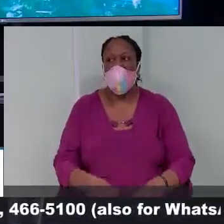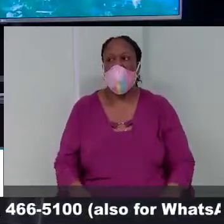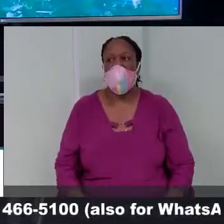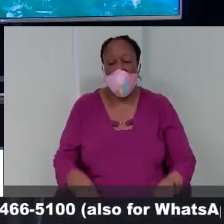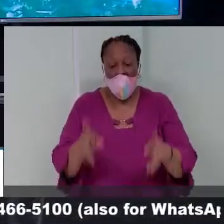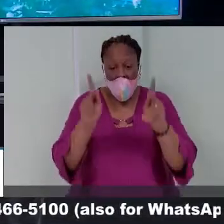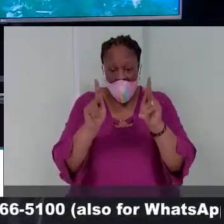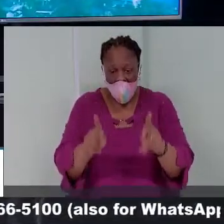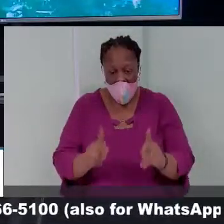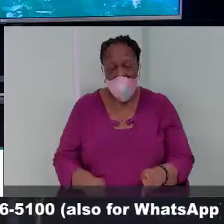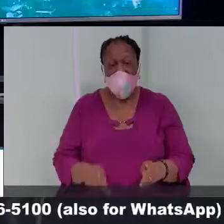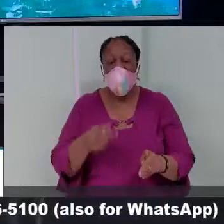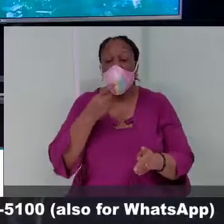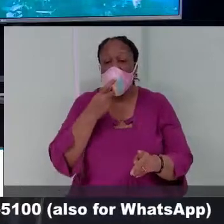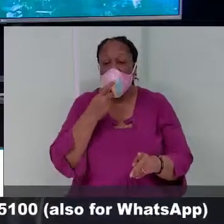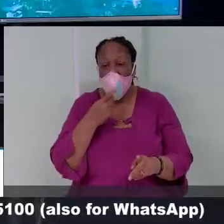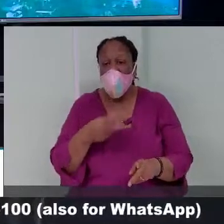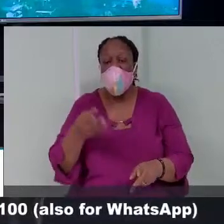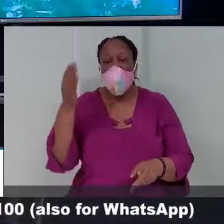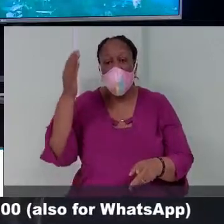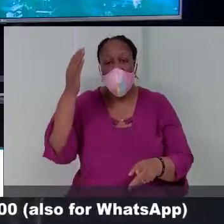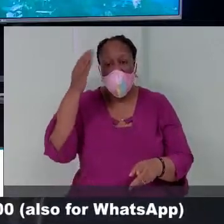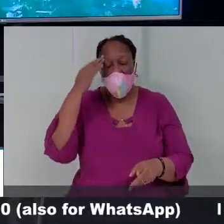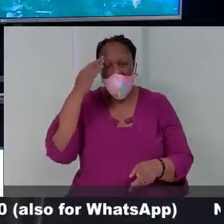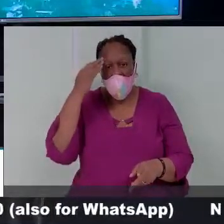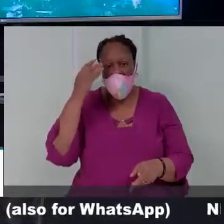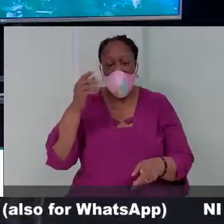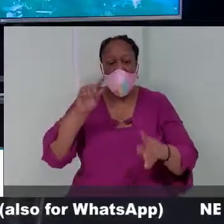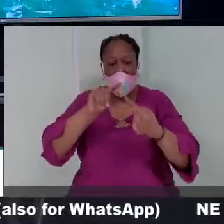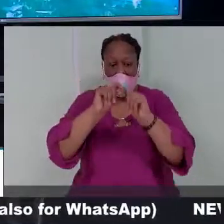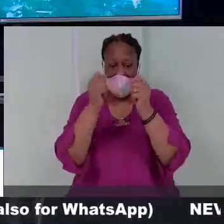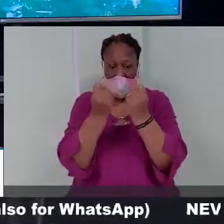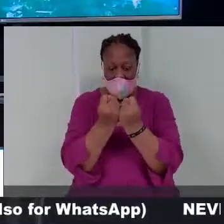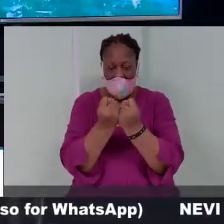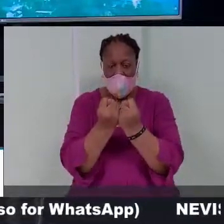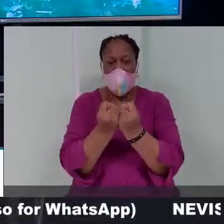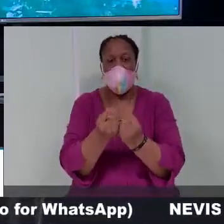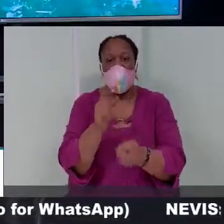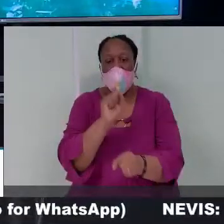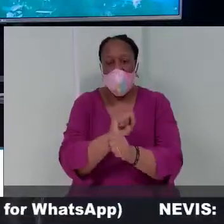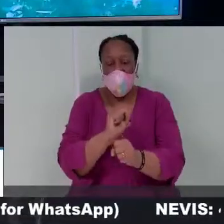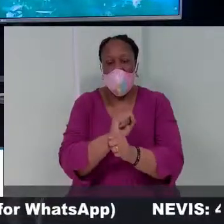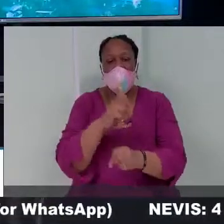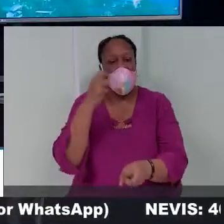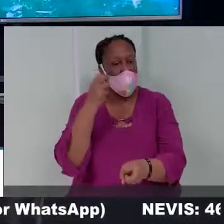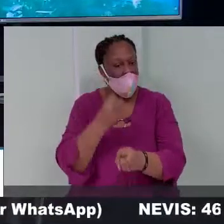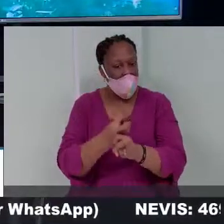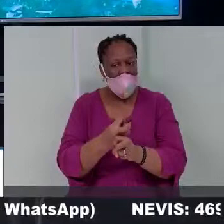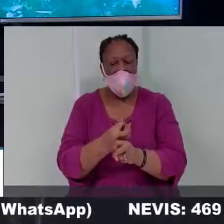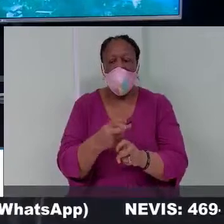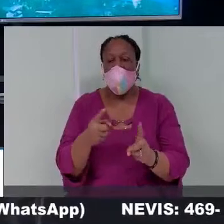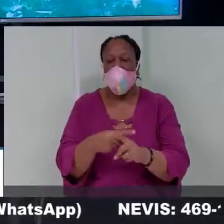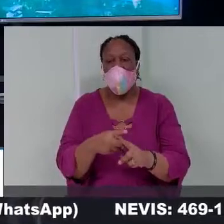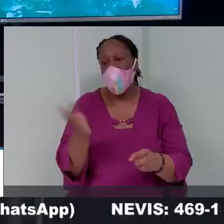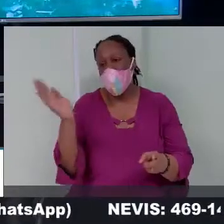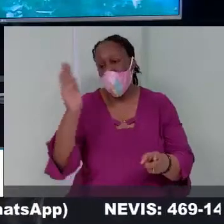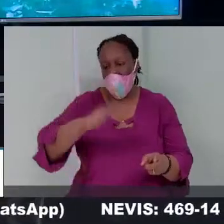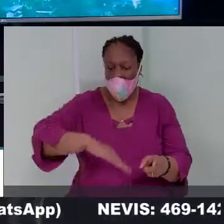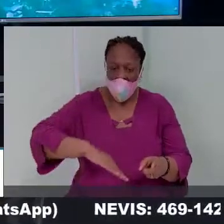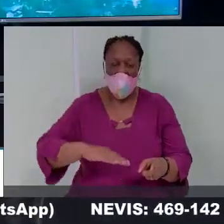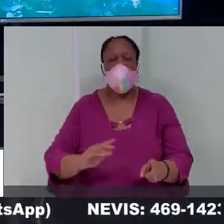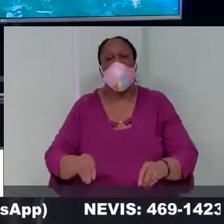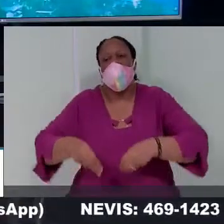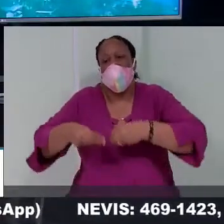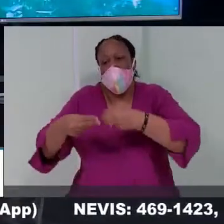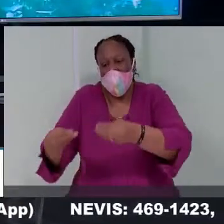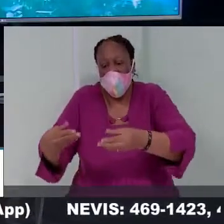persons who are members of the National COVID-19 Task Force to update you